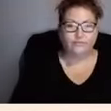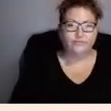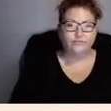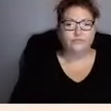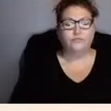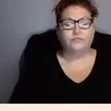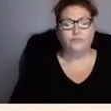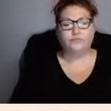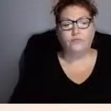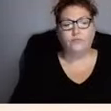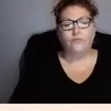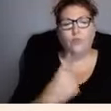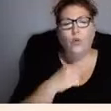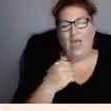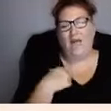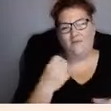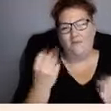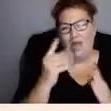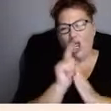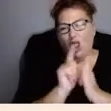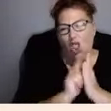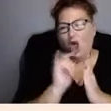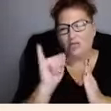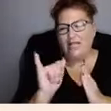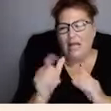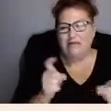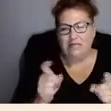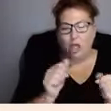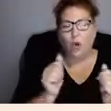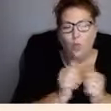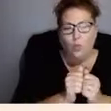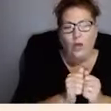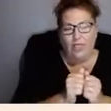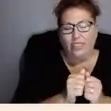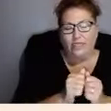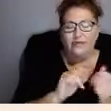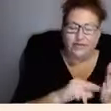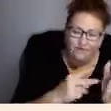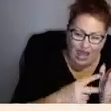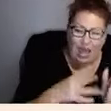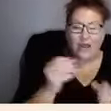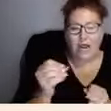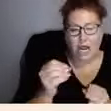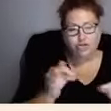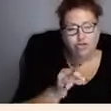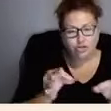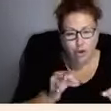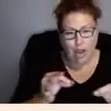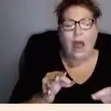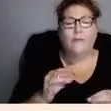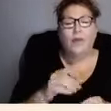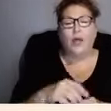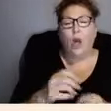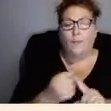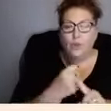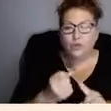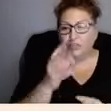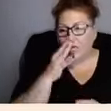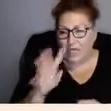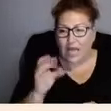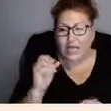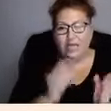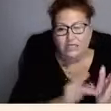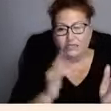We have many laws that deal with that define and describe abuse, neglect, and exploitation. These are just some of the